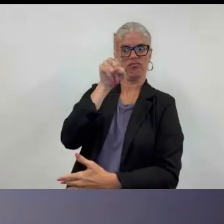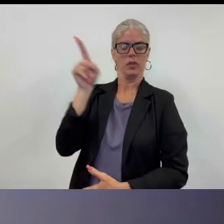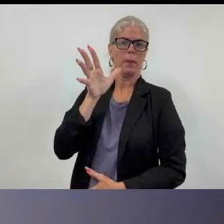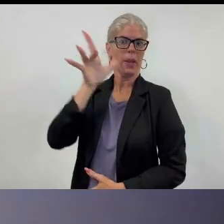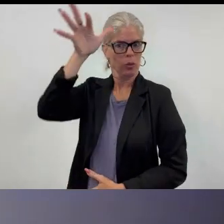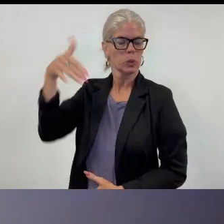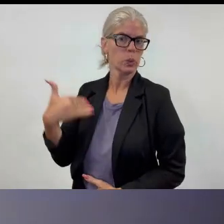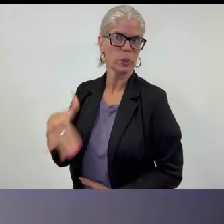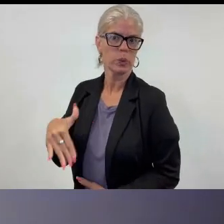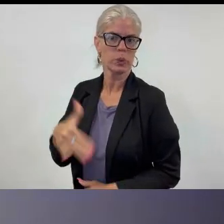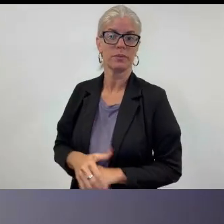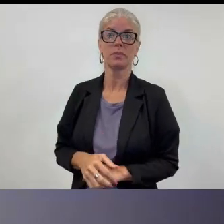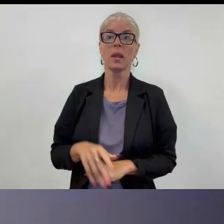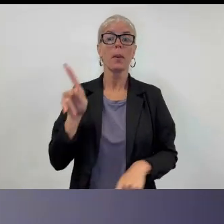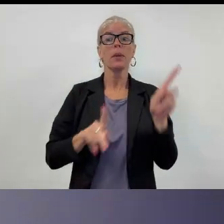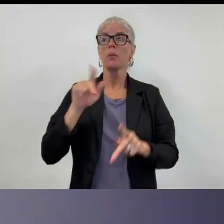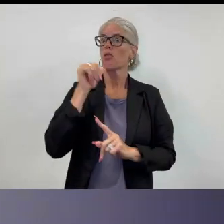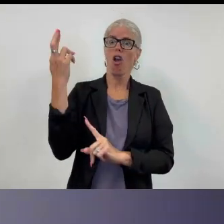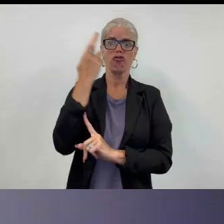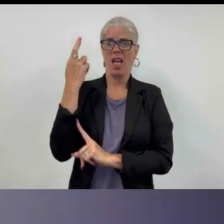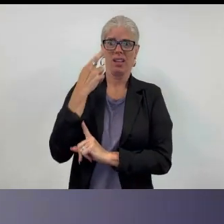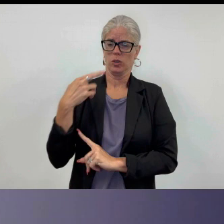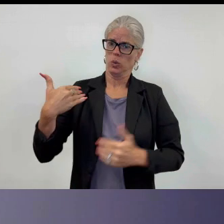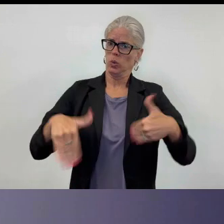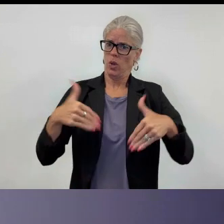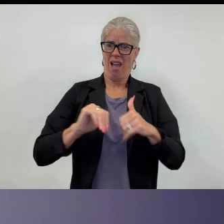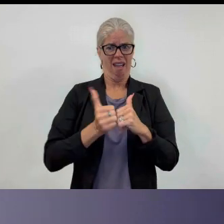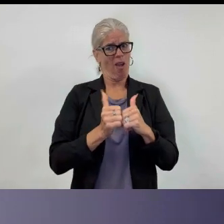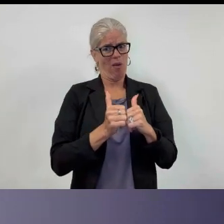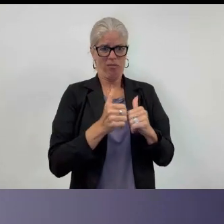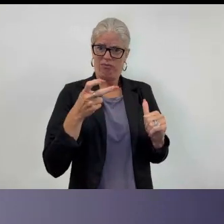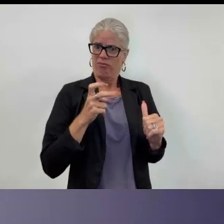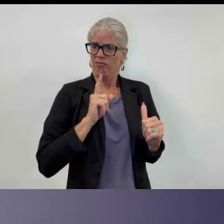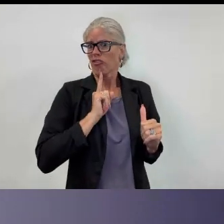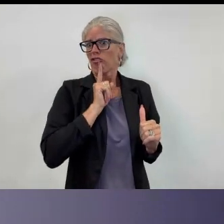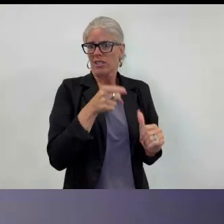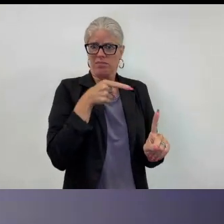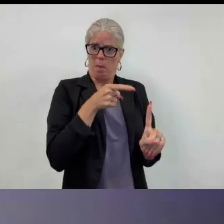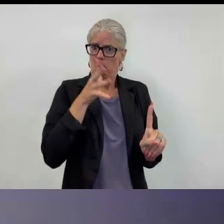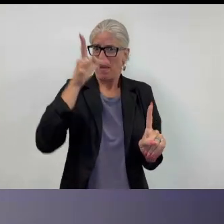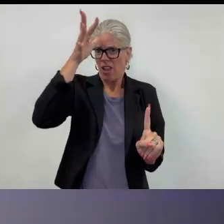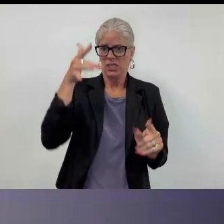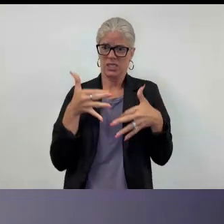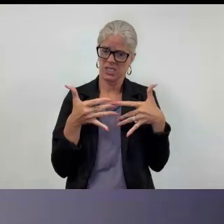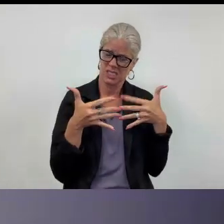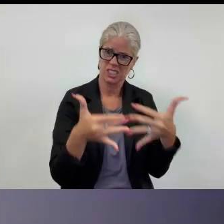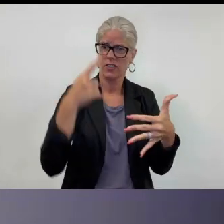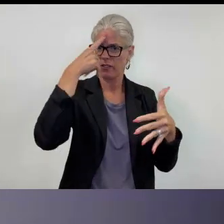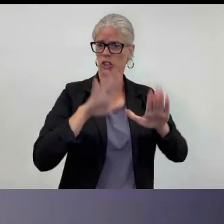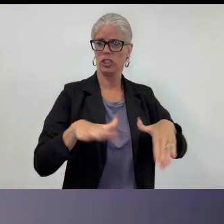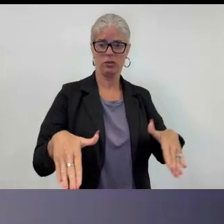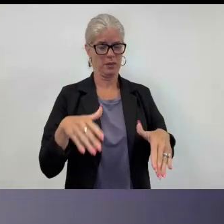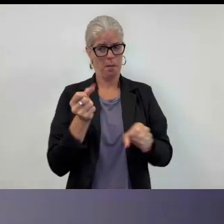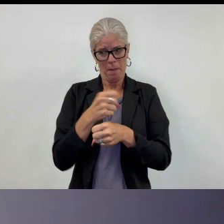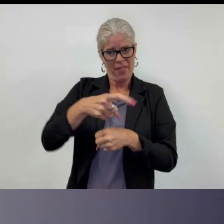really makes a difference. I think sometimes people don't really realize how that really makes such a huge difference in people's